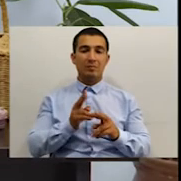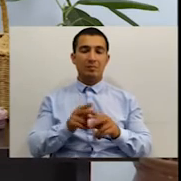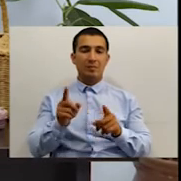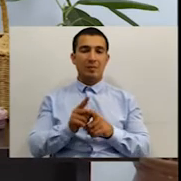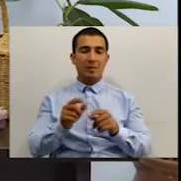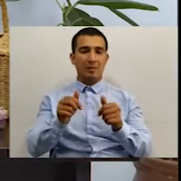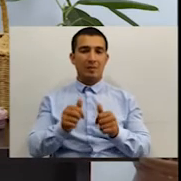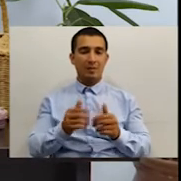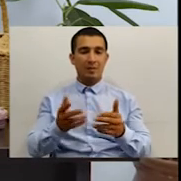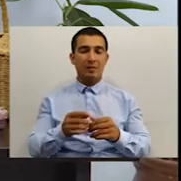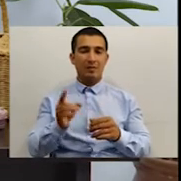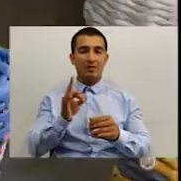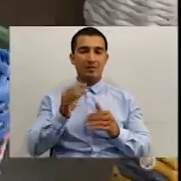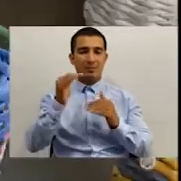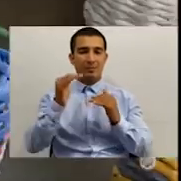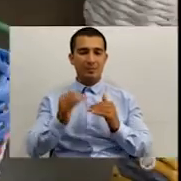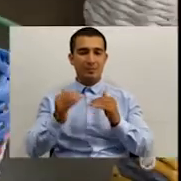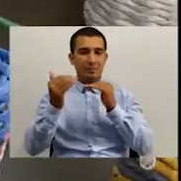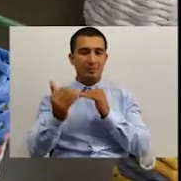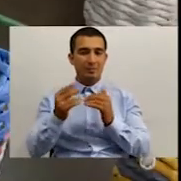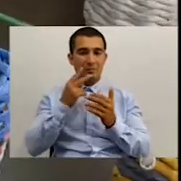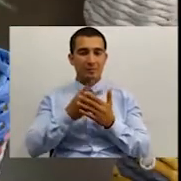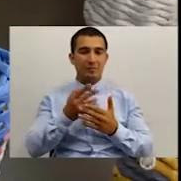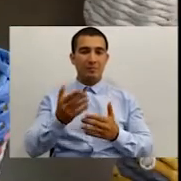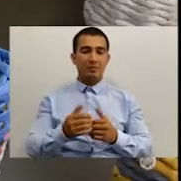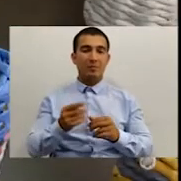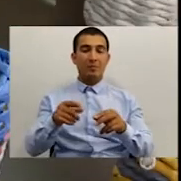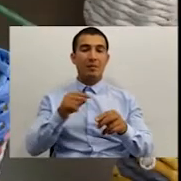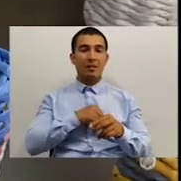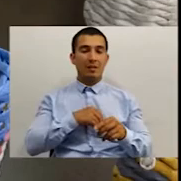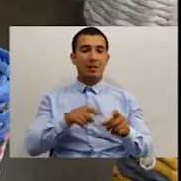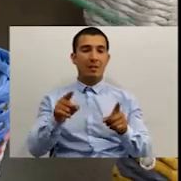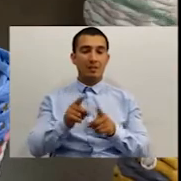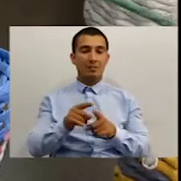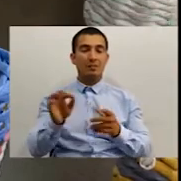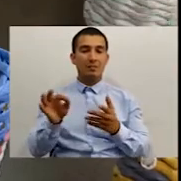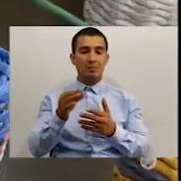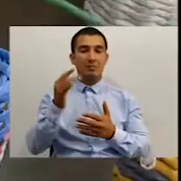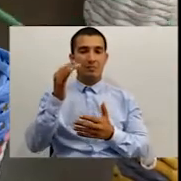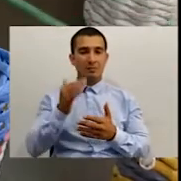shaklida pastga qarab mamlarini tushirib, pastga qarab shu shaklda to'qib ketaveramiz.